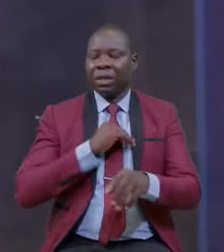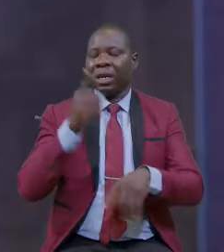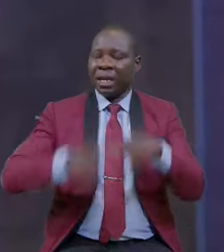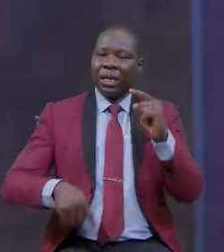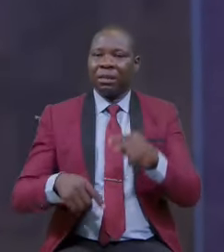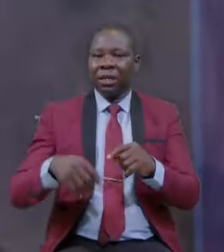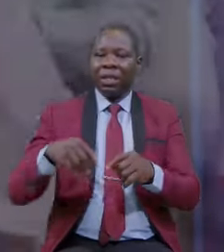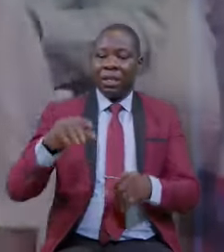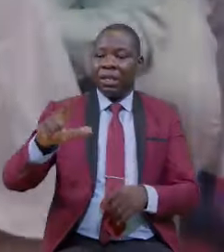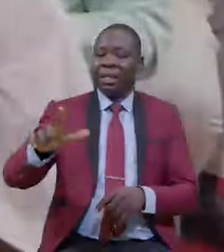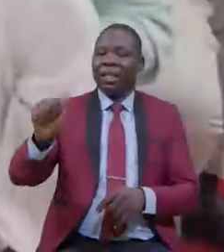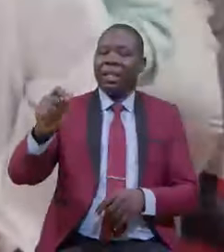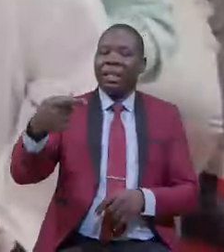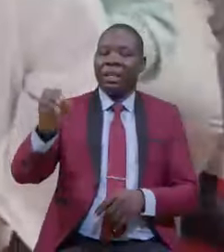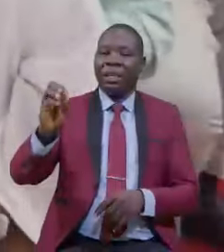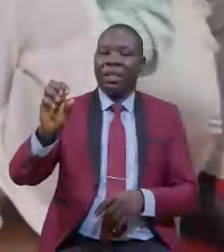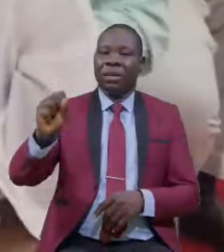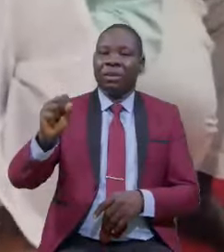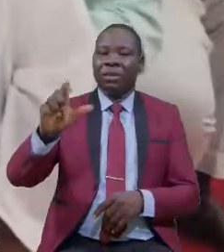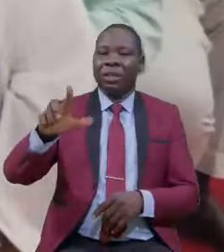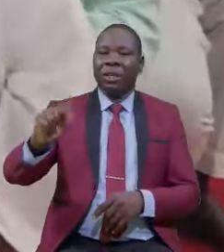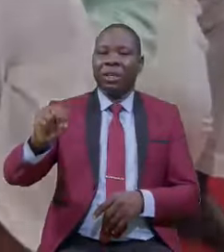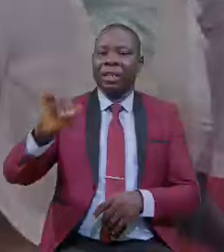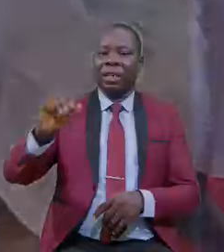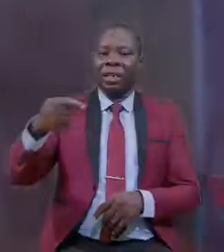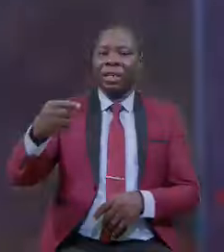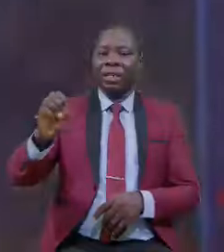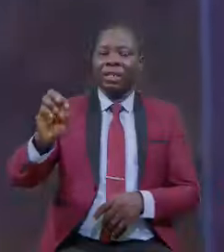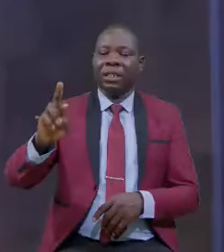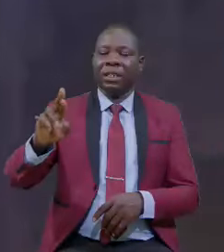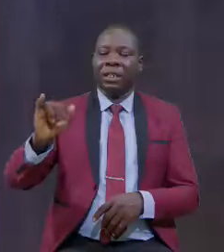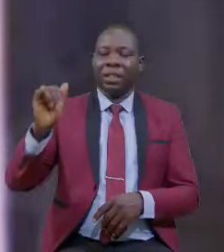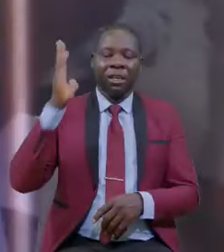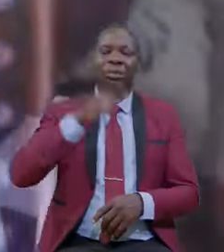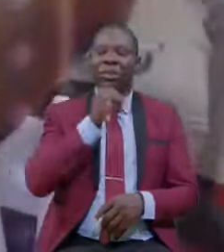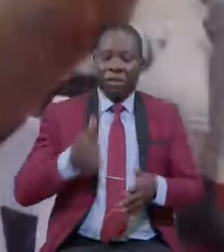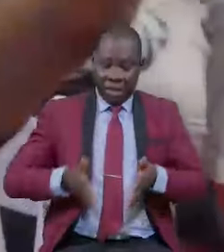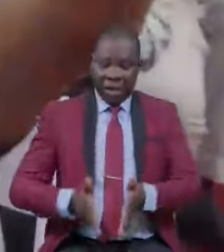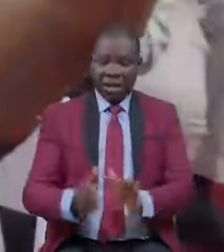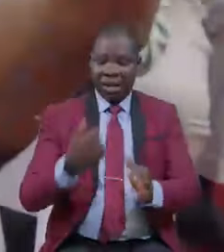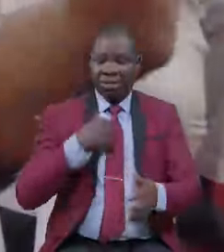me to come and relocate here. But,